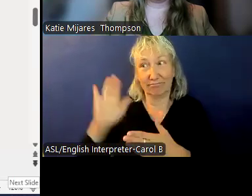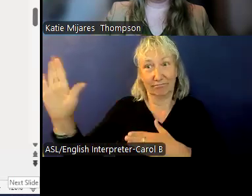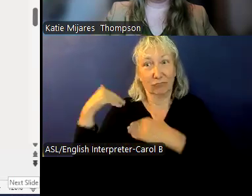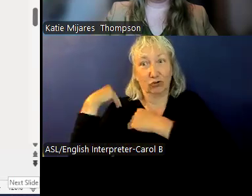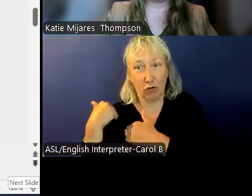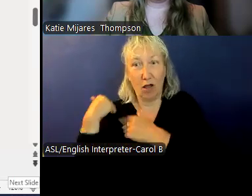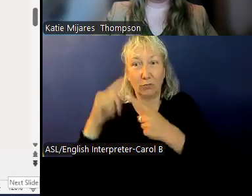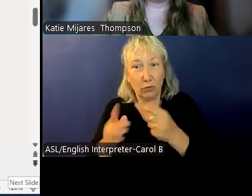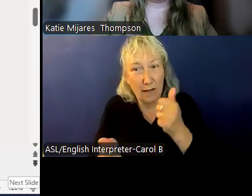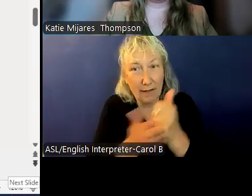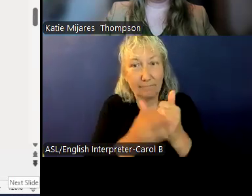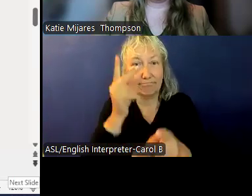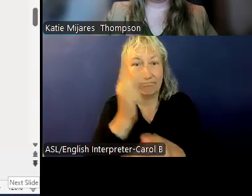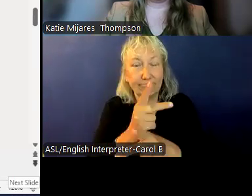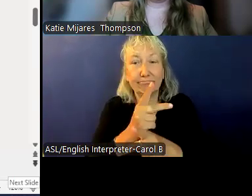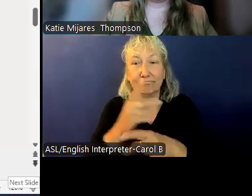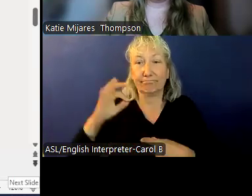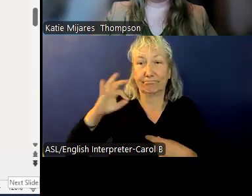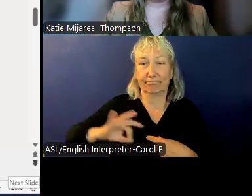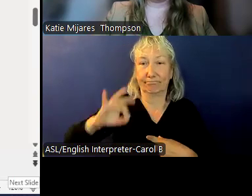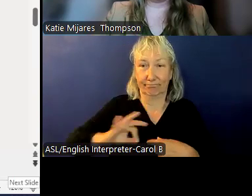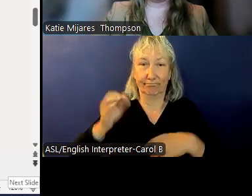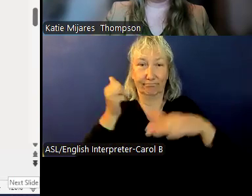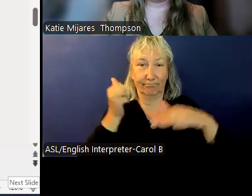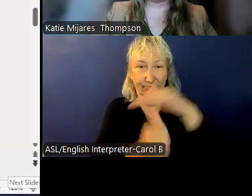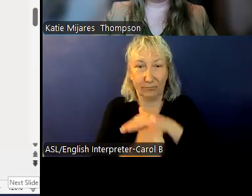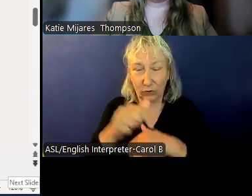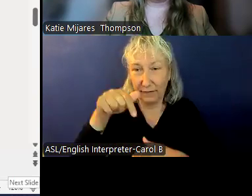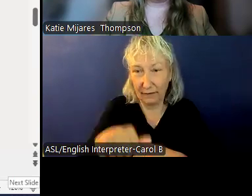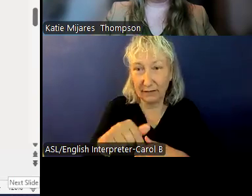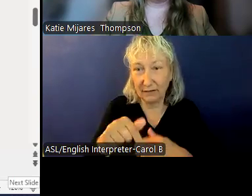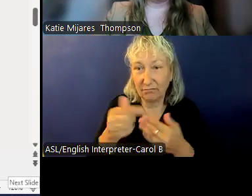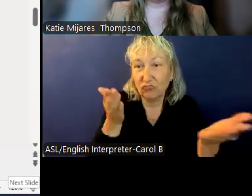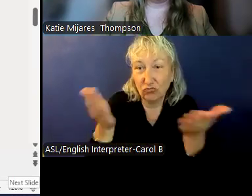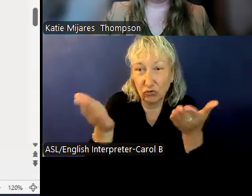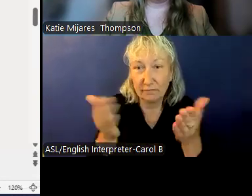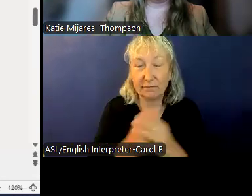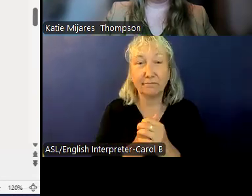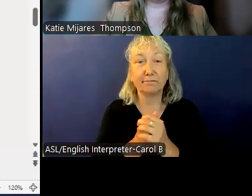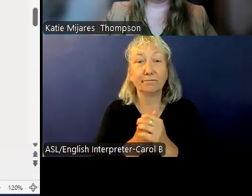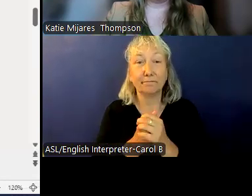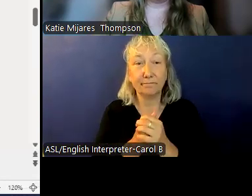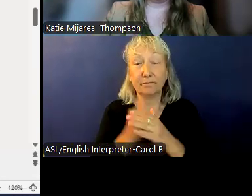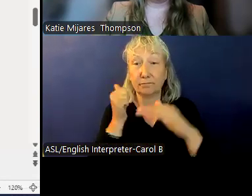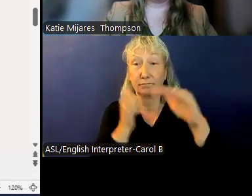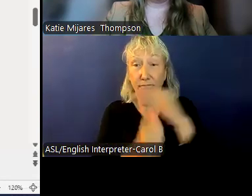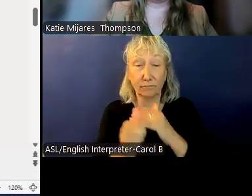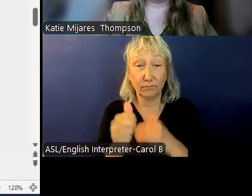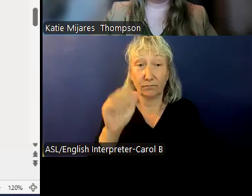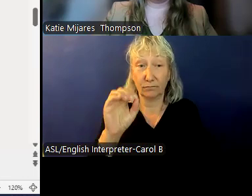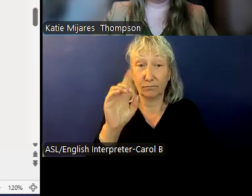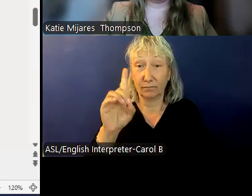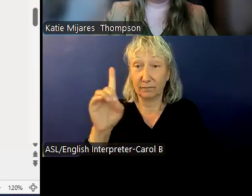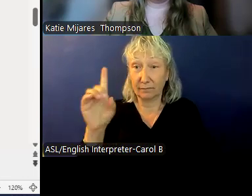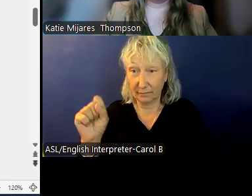benefits as a part of the services they provide. Through the Office of Developmental Disability Services,